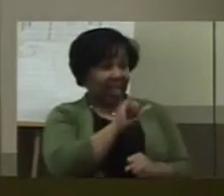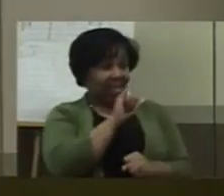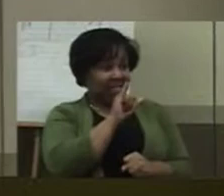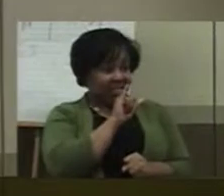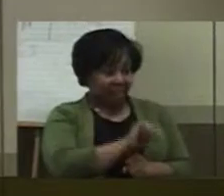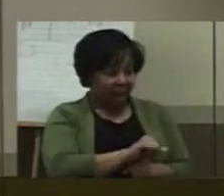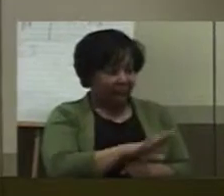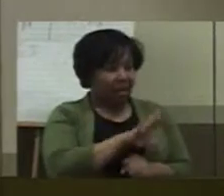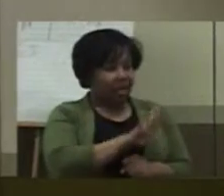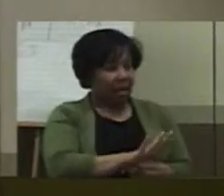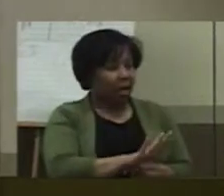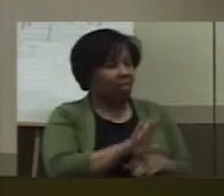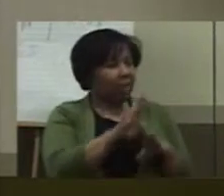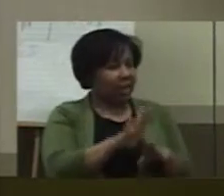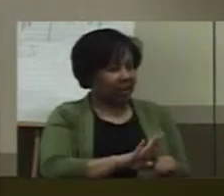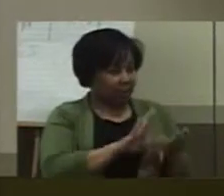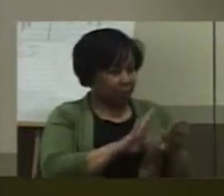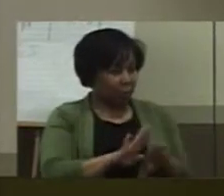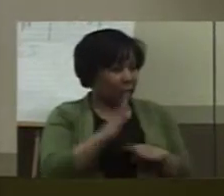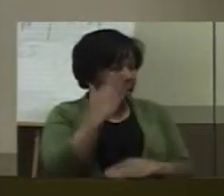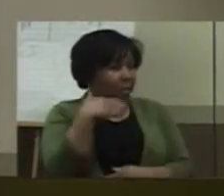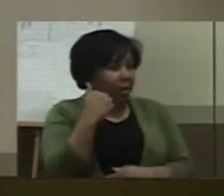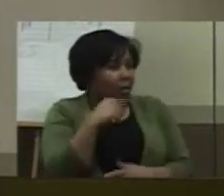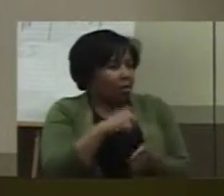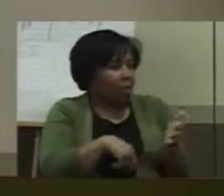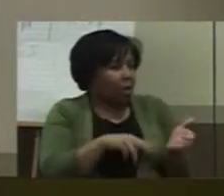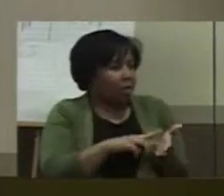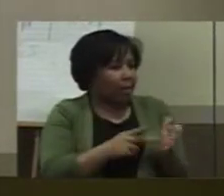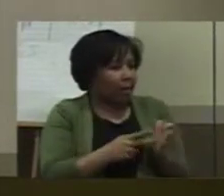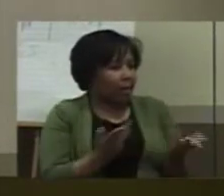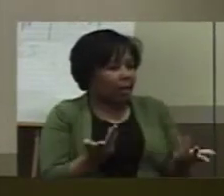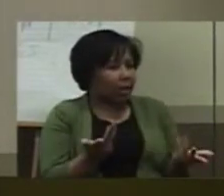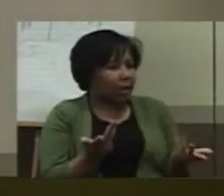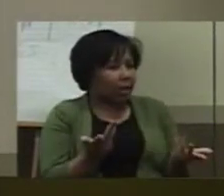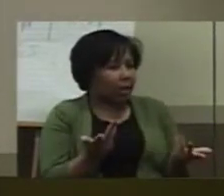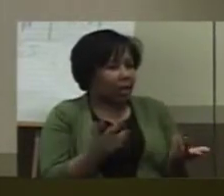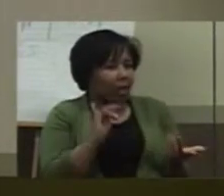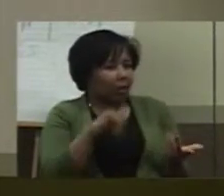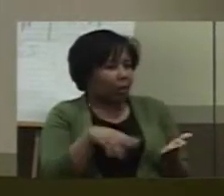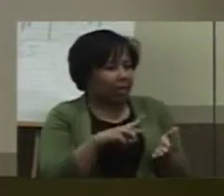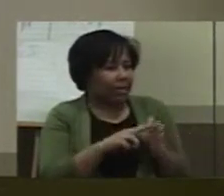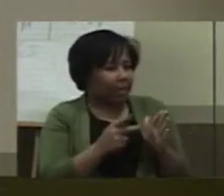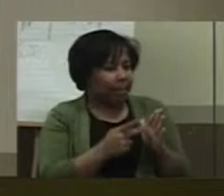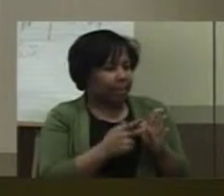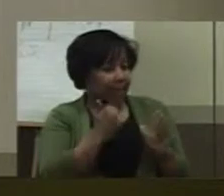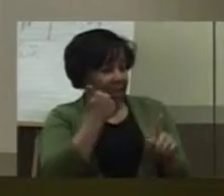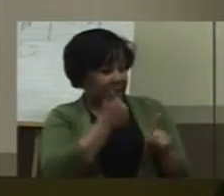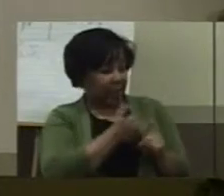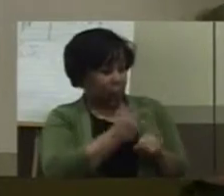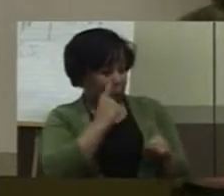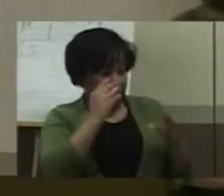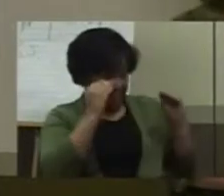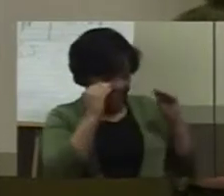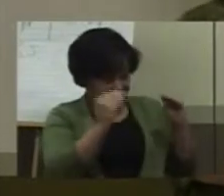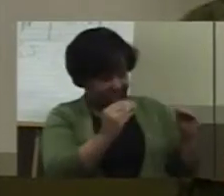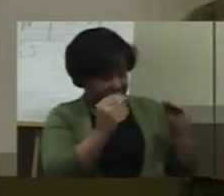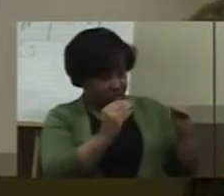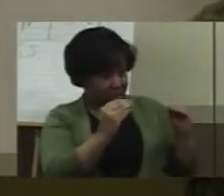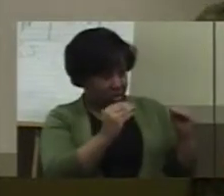of the behavior. Because what does that mean? What does that mean if you're going to teach